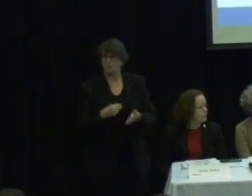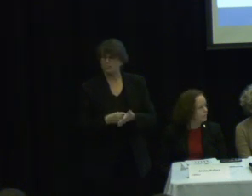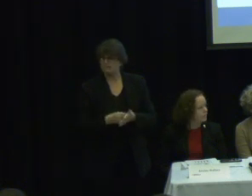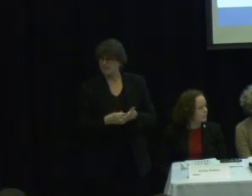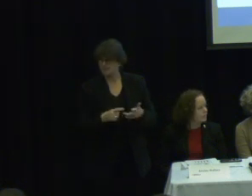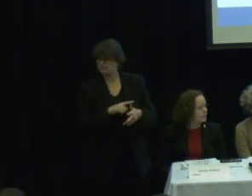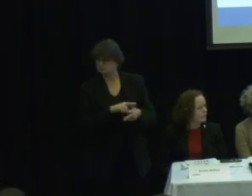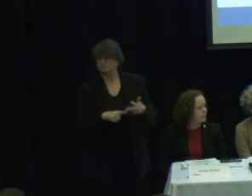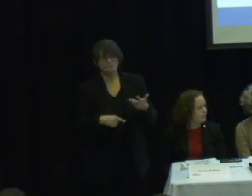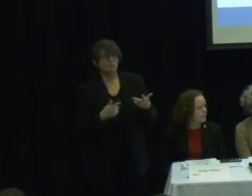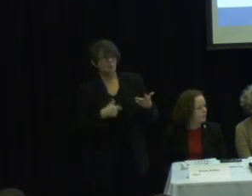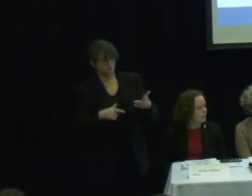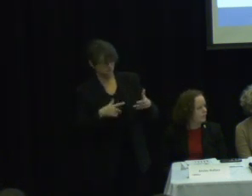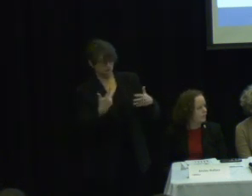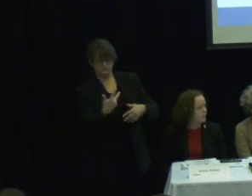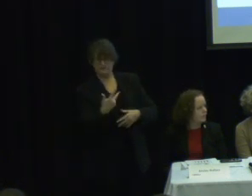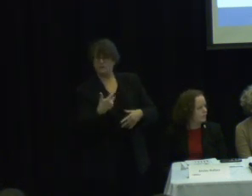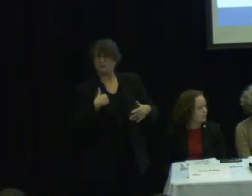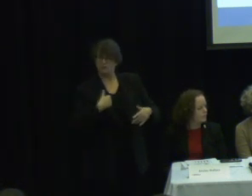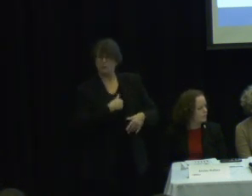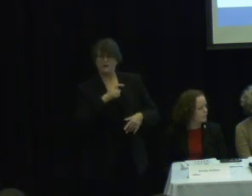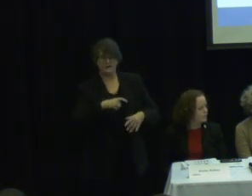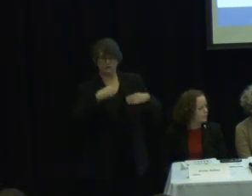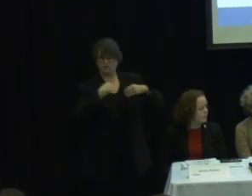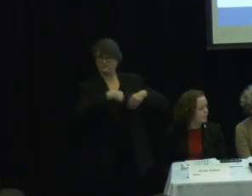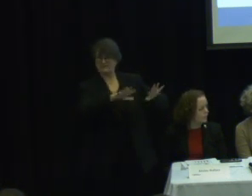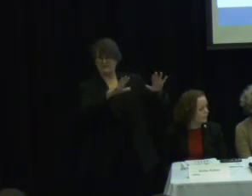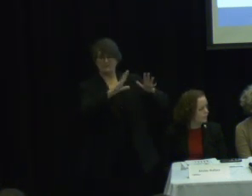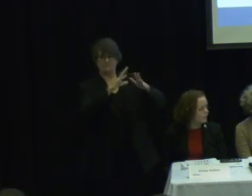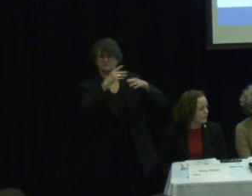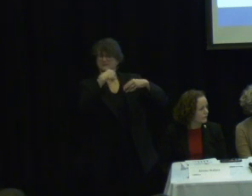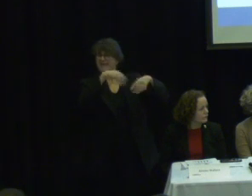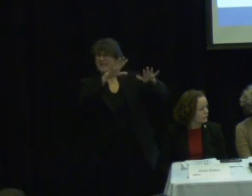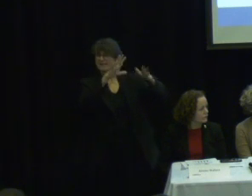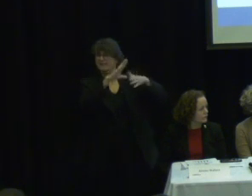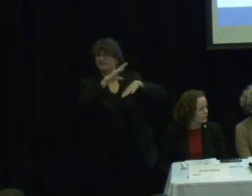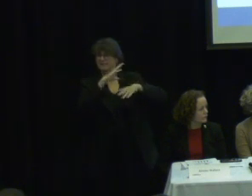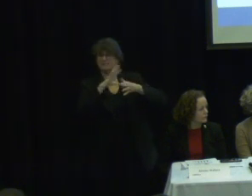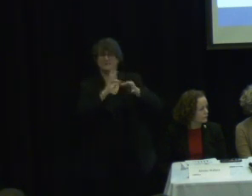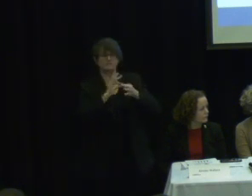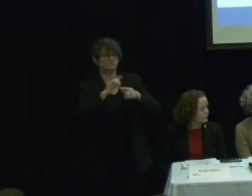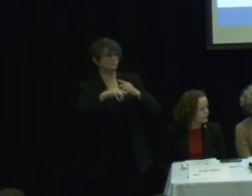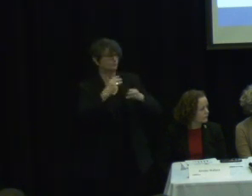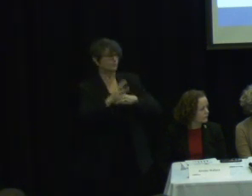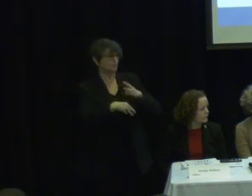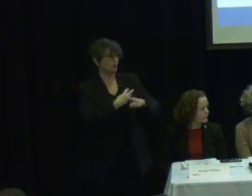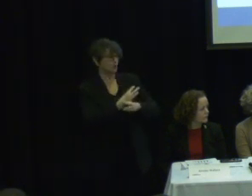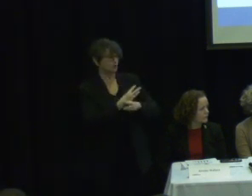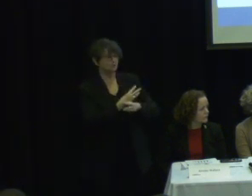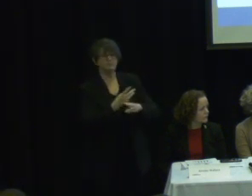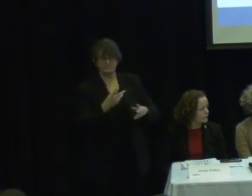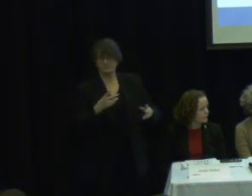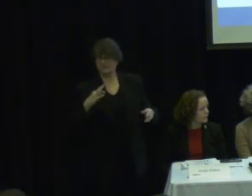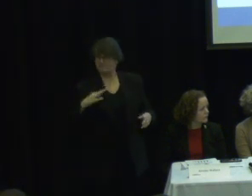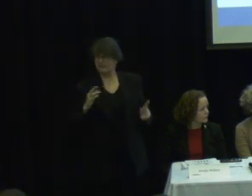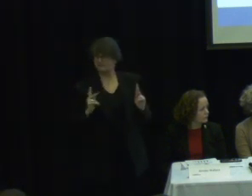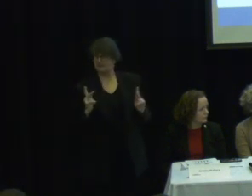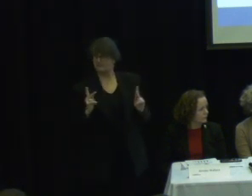strength and sending the right messages out to the world and to Maine people on those three. So